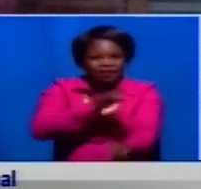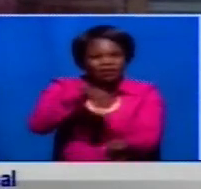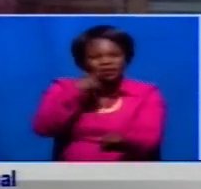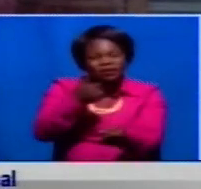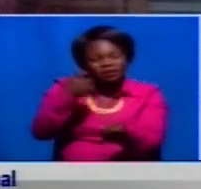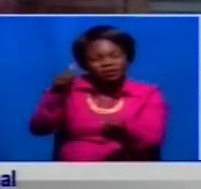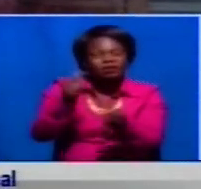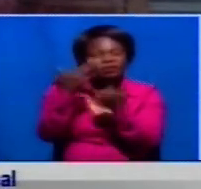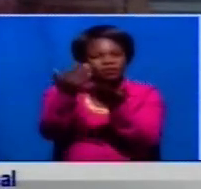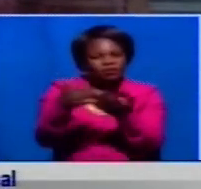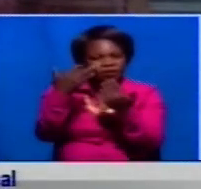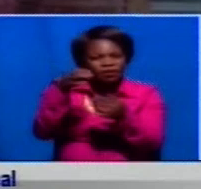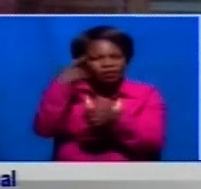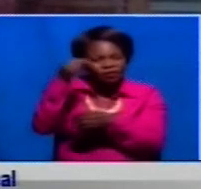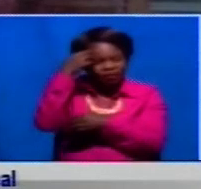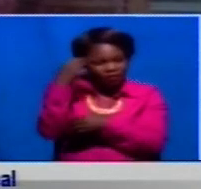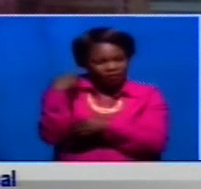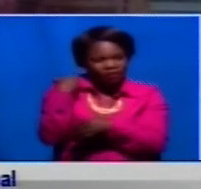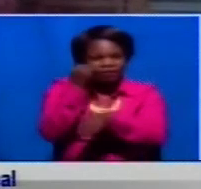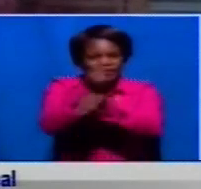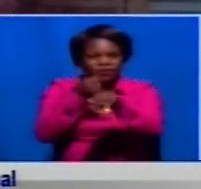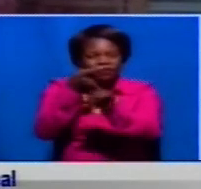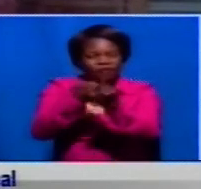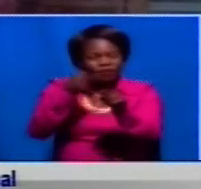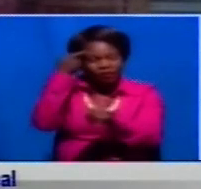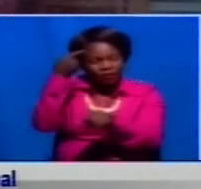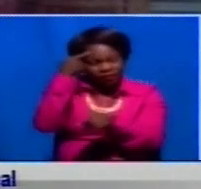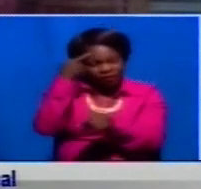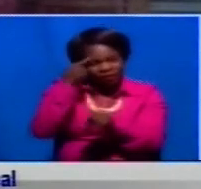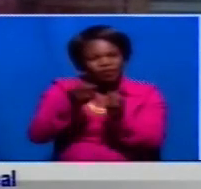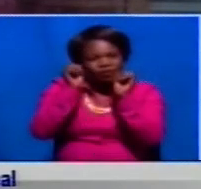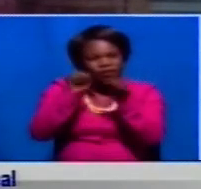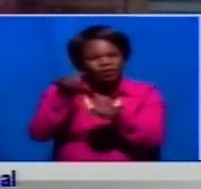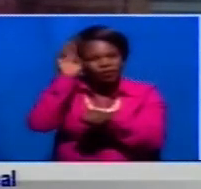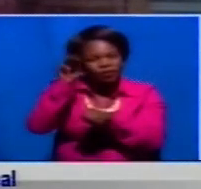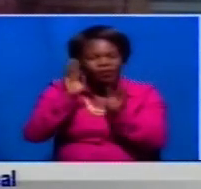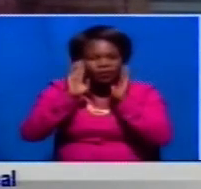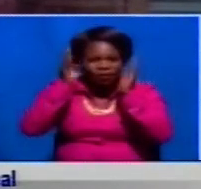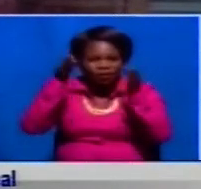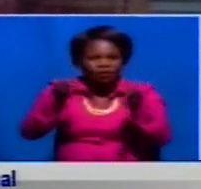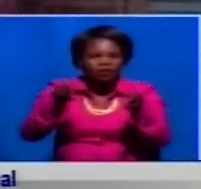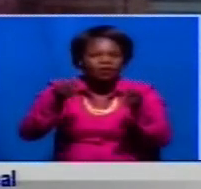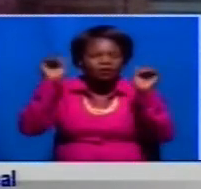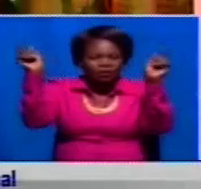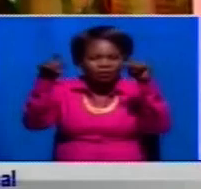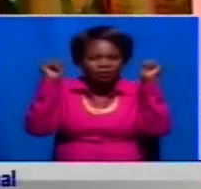is waiting for the official invitation from government to enable him attend the inauguration ceremony.